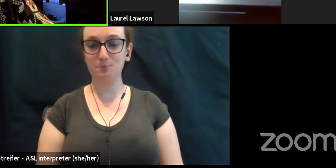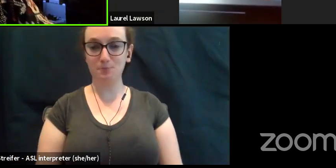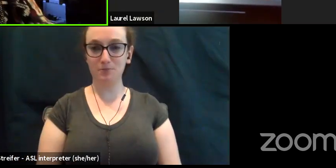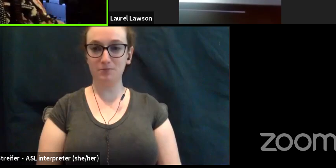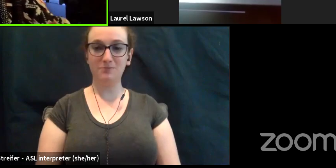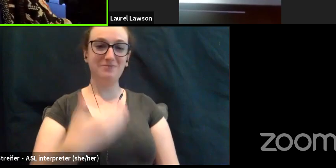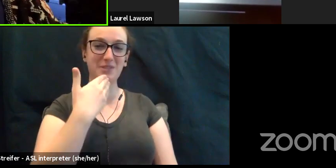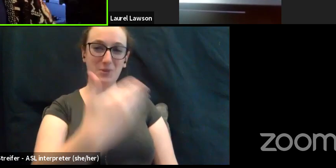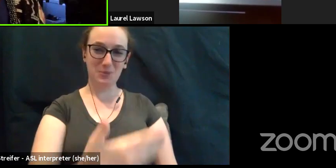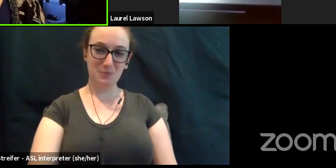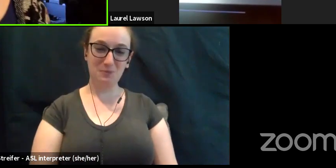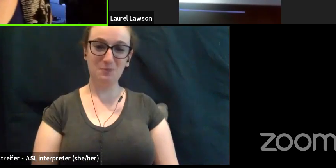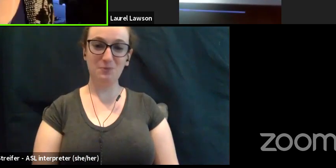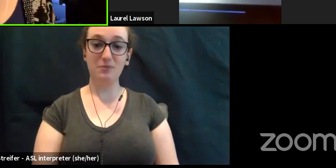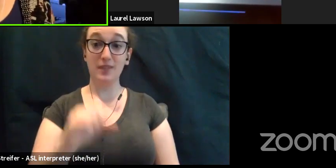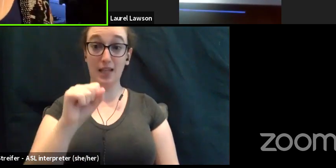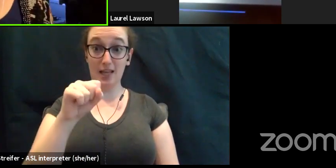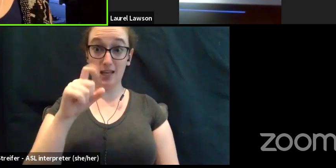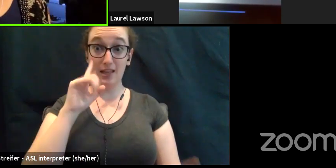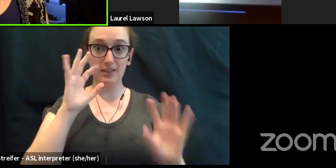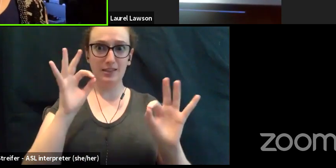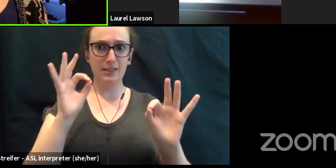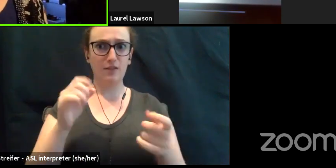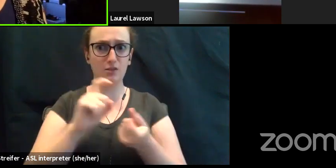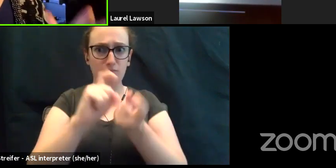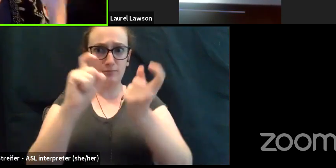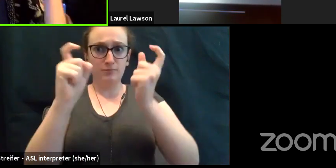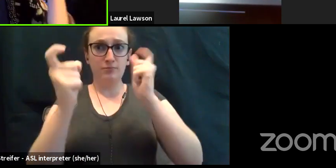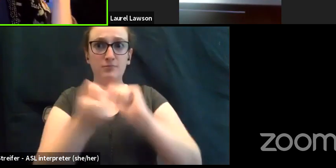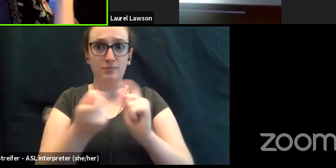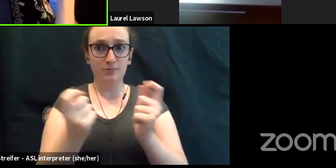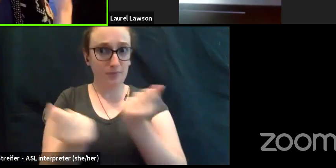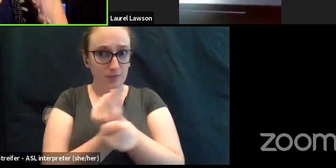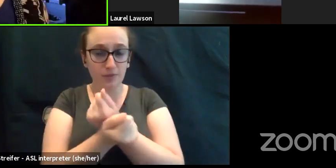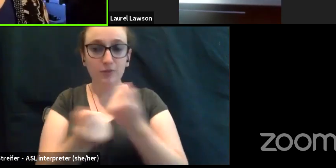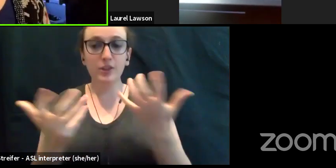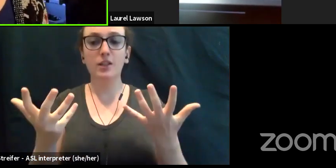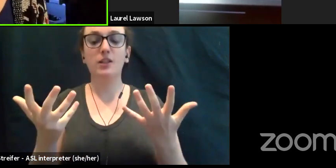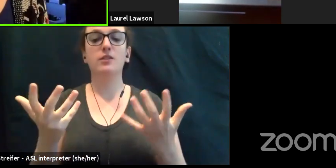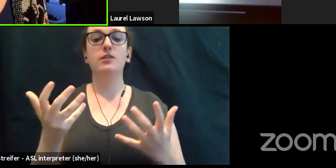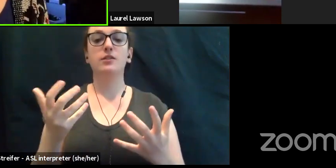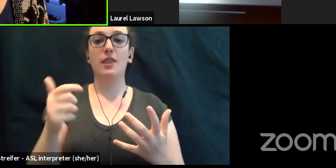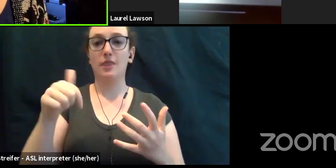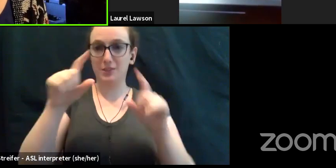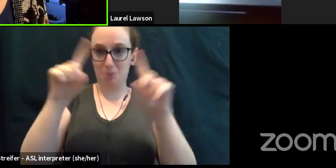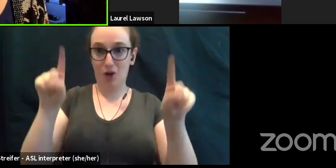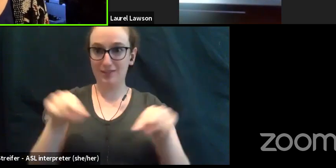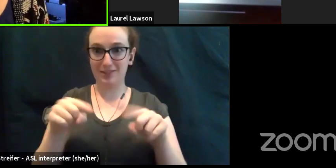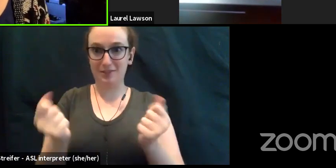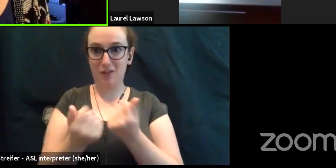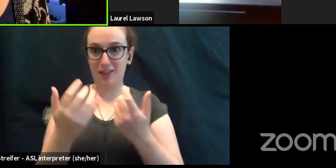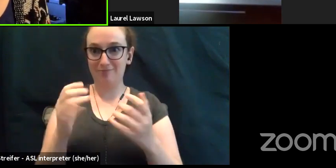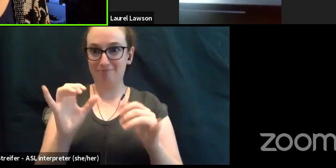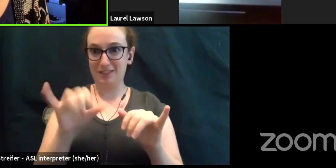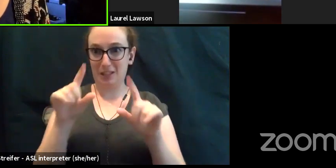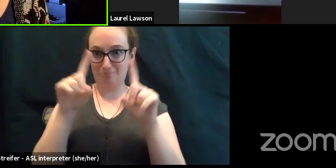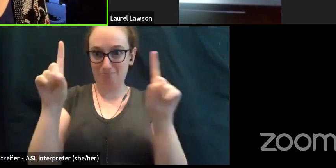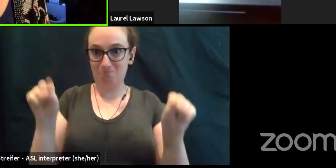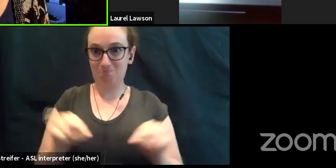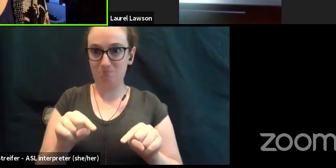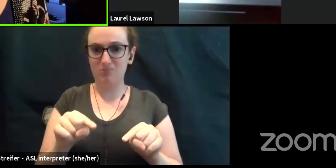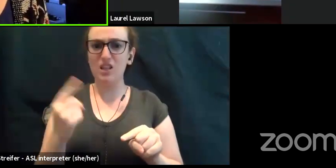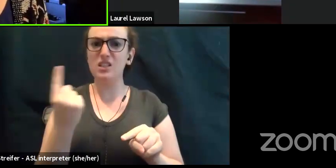Thank you. Yeah, it's definitely shifted a lot of things to this box. Something that I realized I didn't add